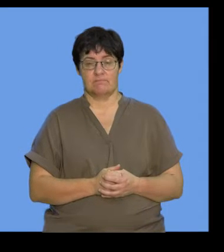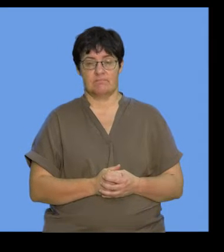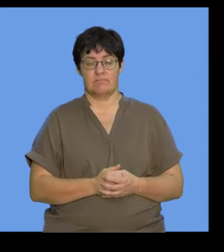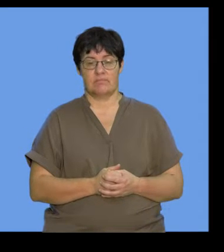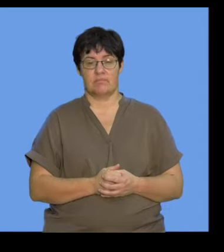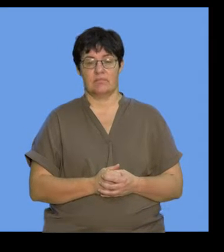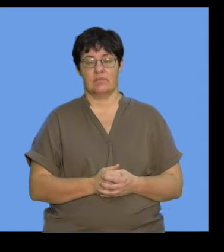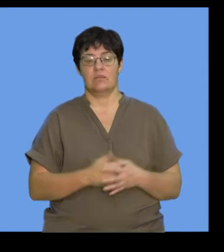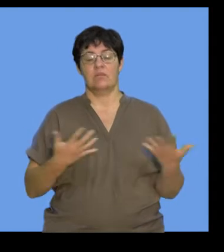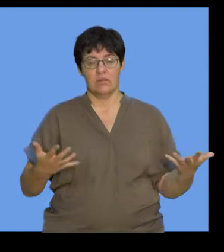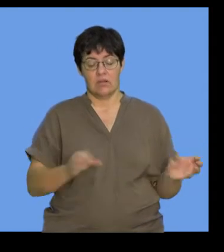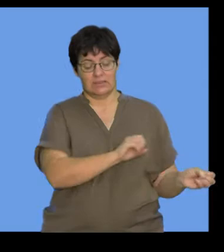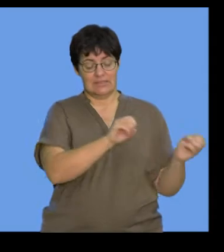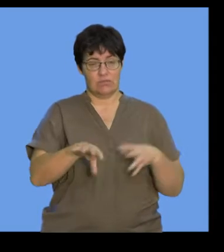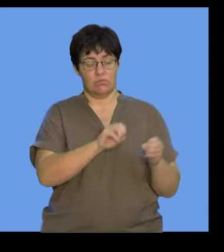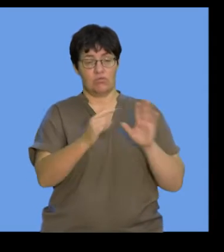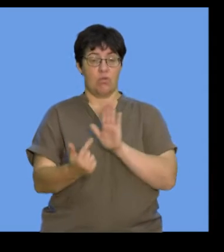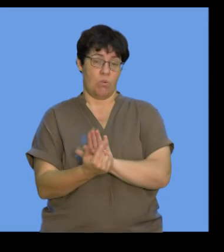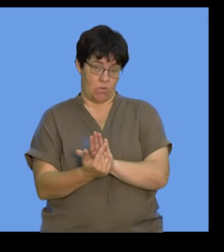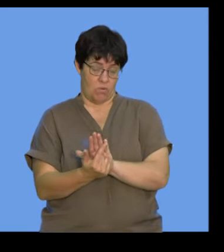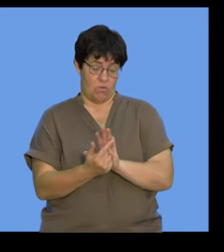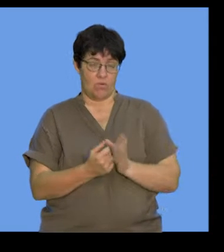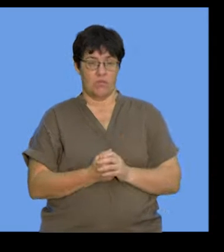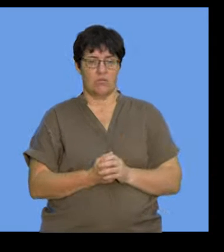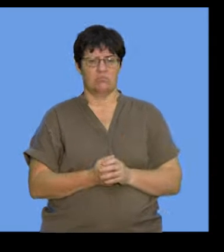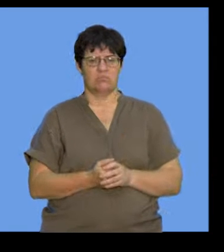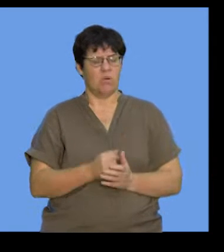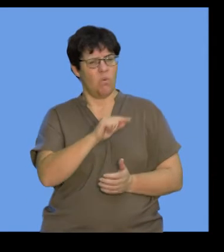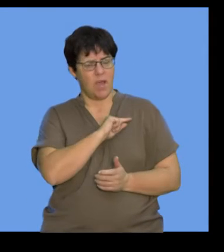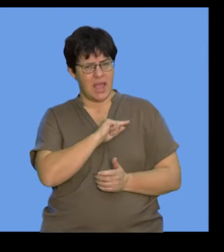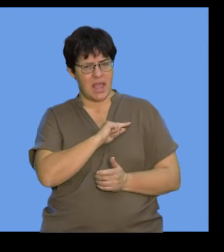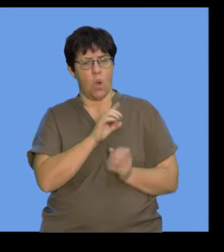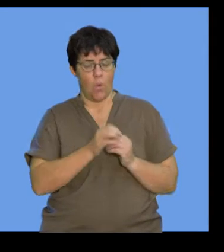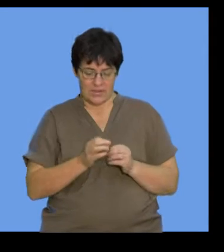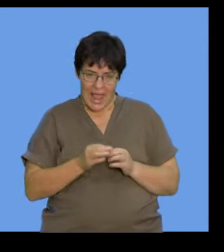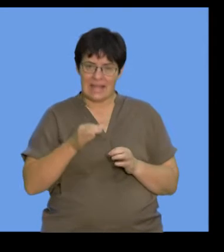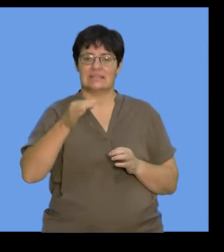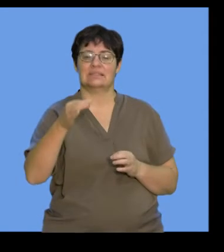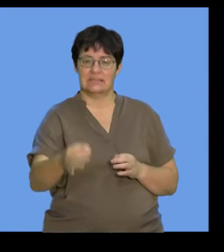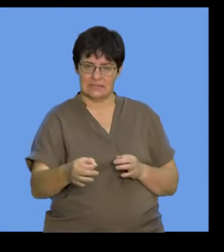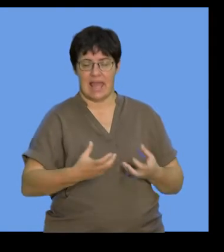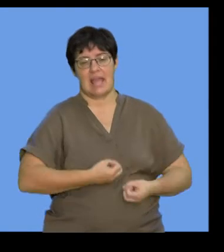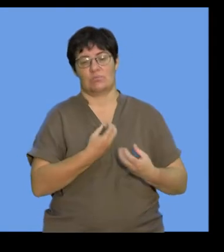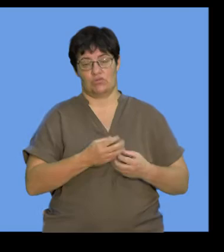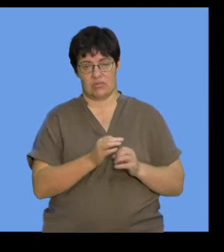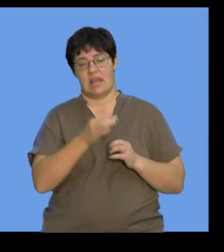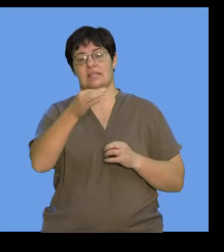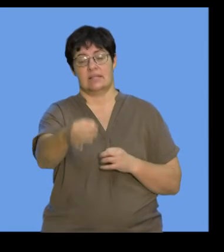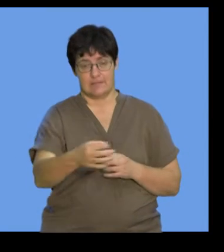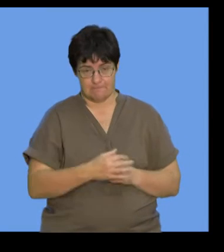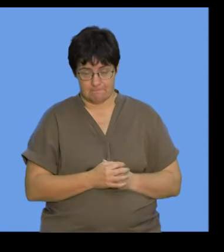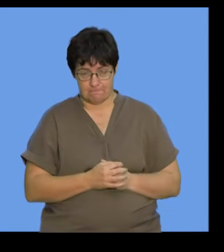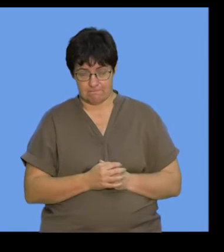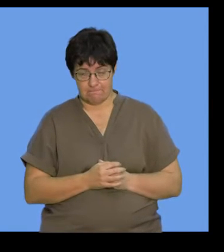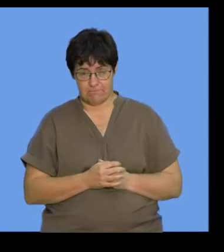expression. Now, the distributive law is used to expand algebraic expressions, right?